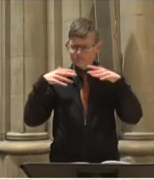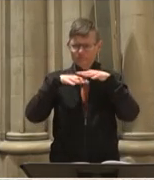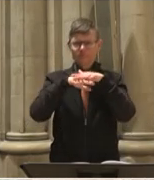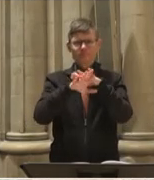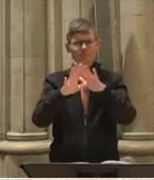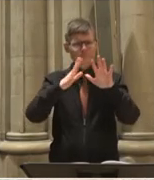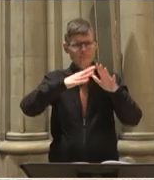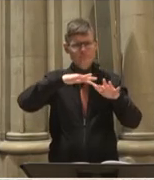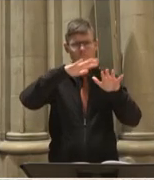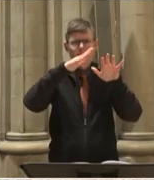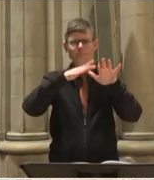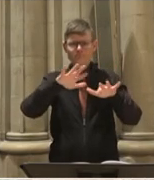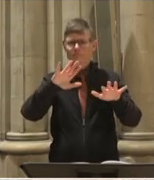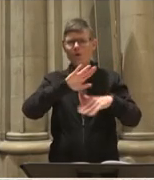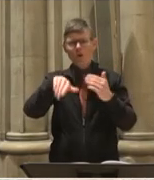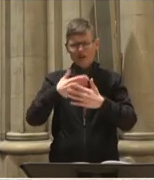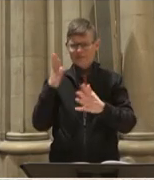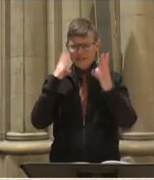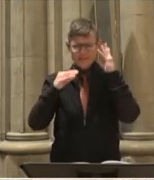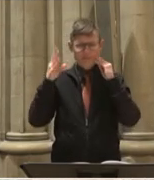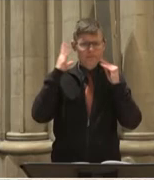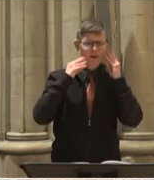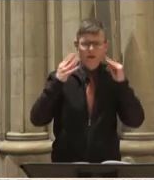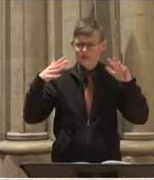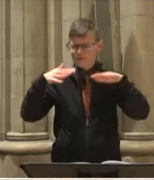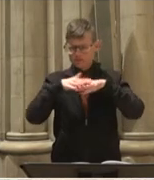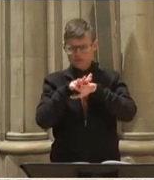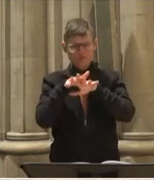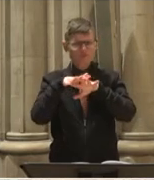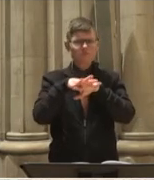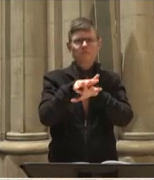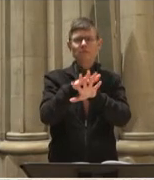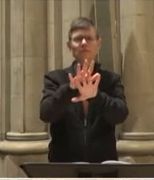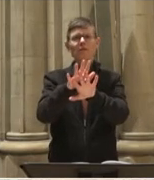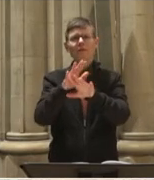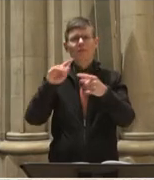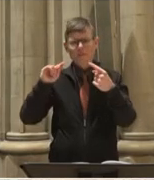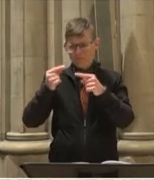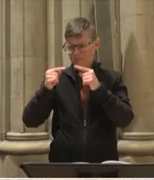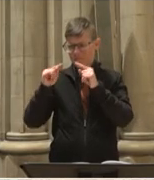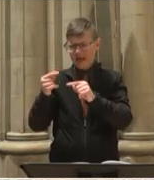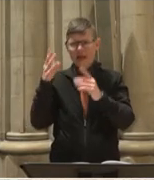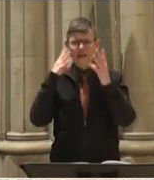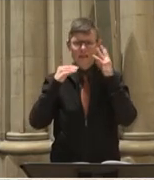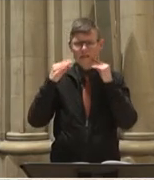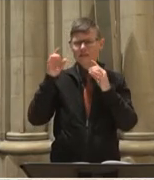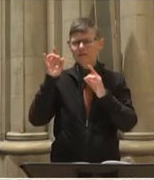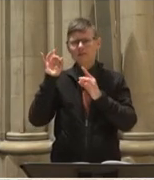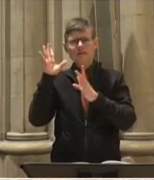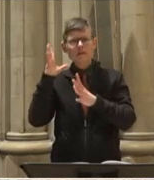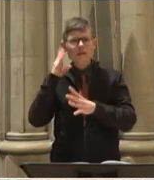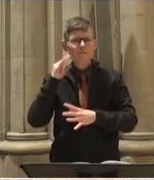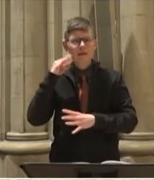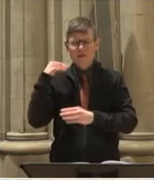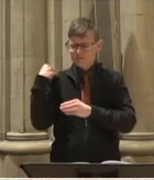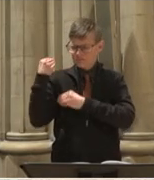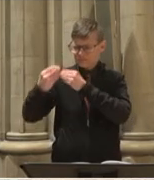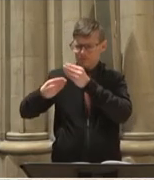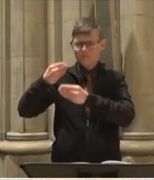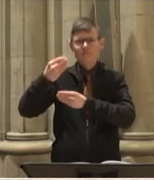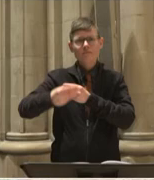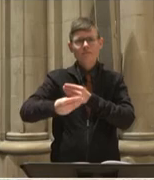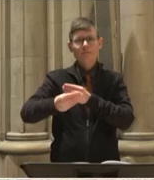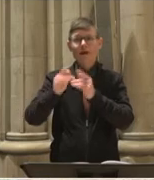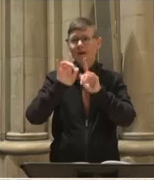the daily experiences of hardship and pain of a people. Cathedral,